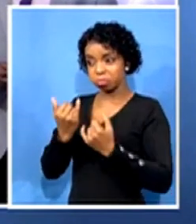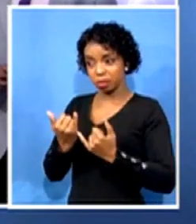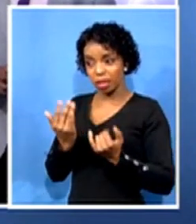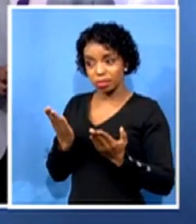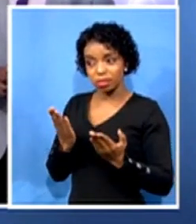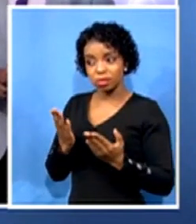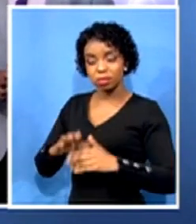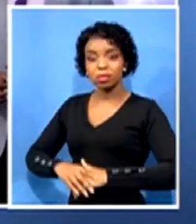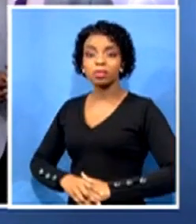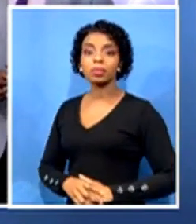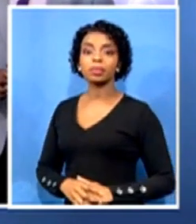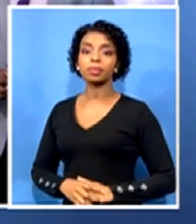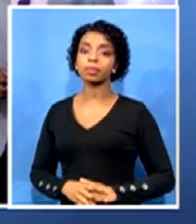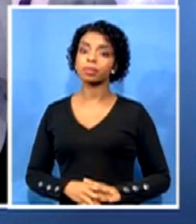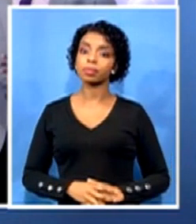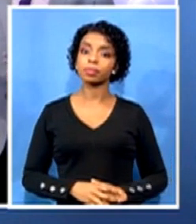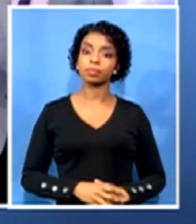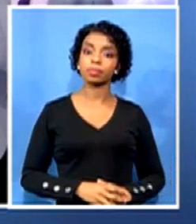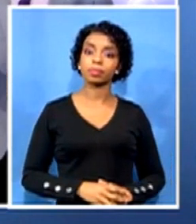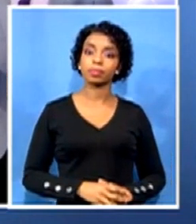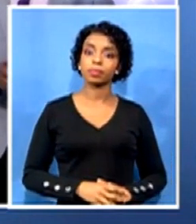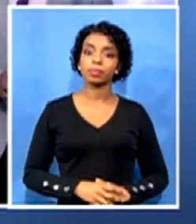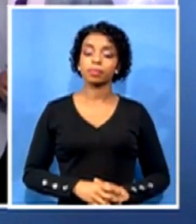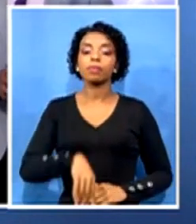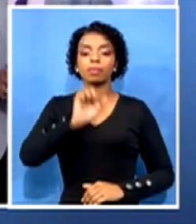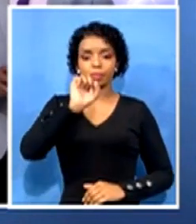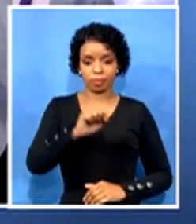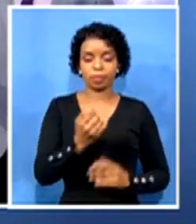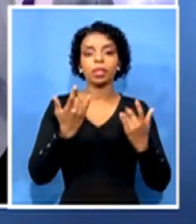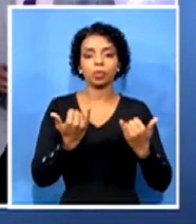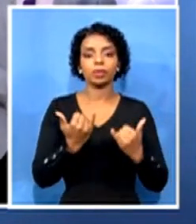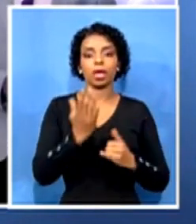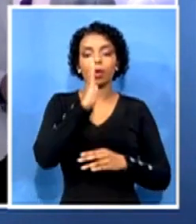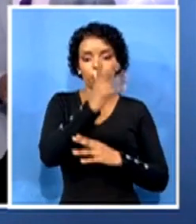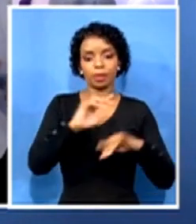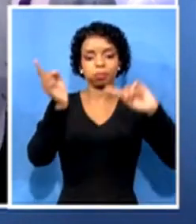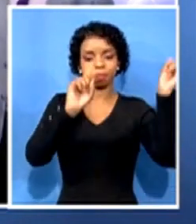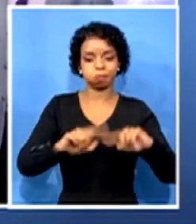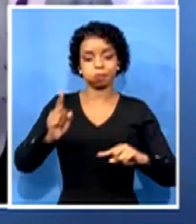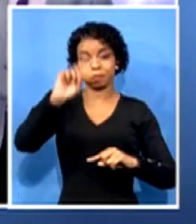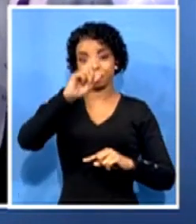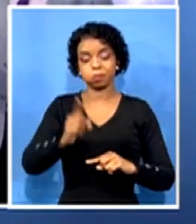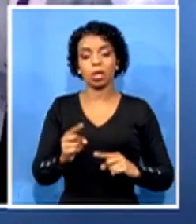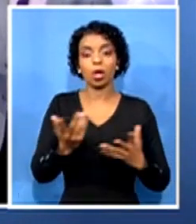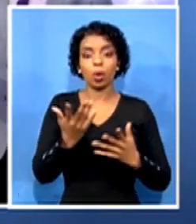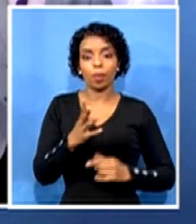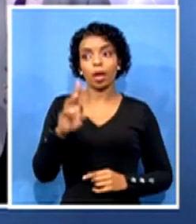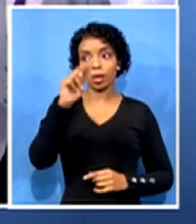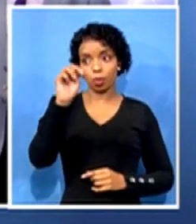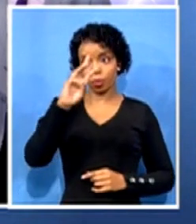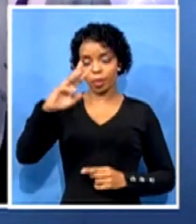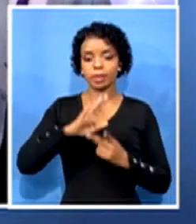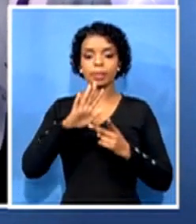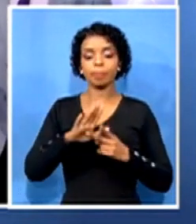Well, we're still expecting severe thunderstorms over northwest and the western parts of Limpopo. In Gauteng, we are expecting